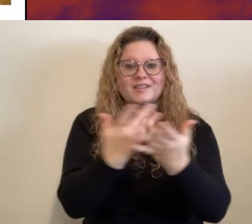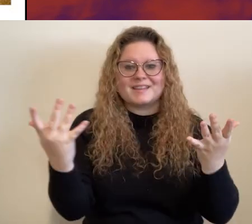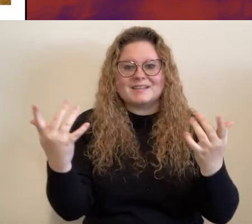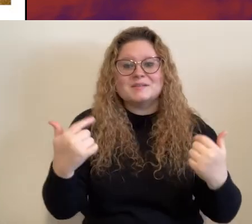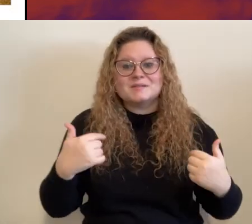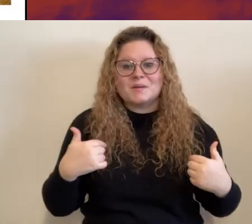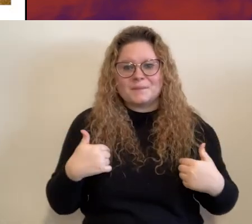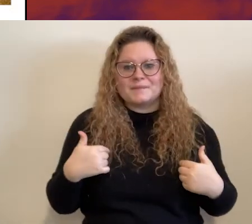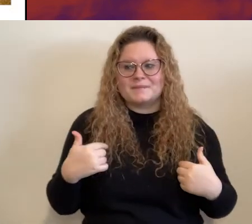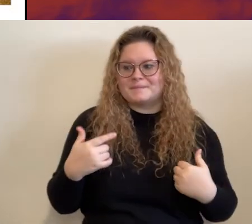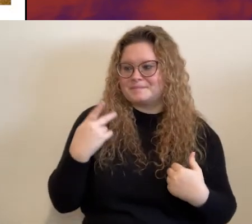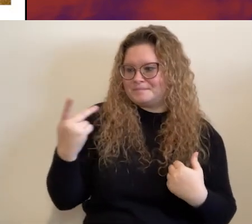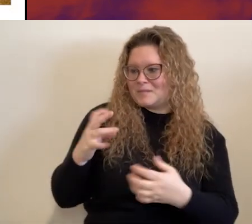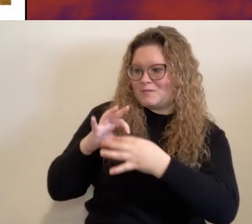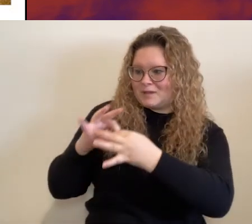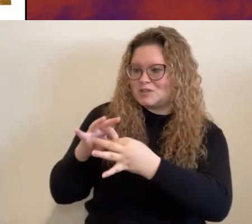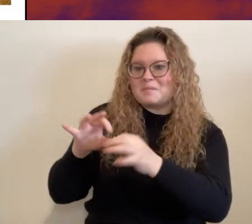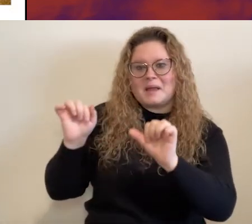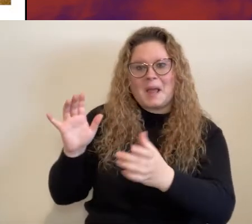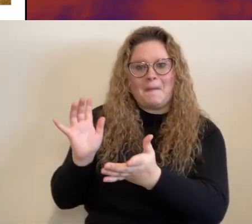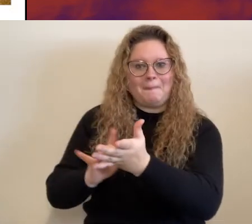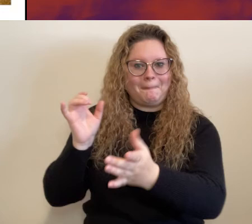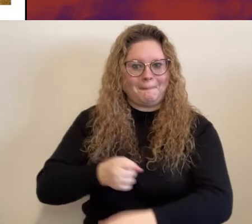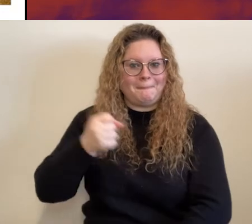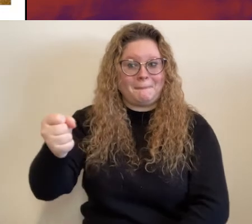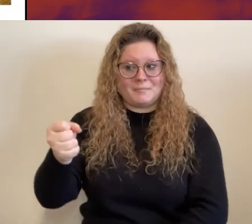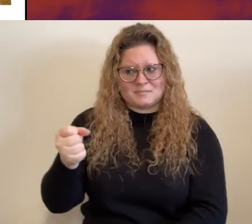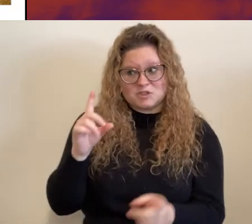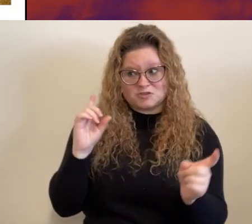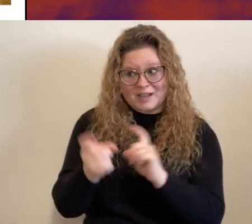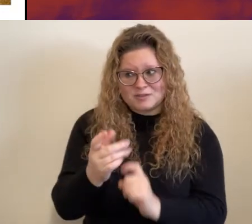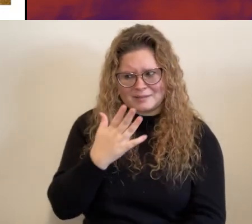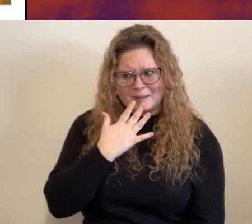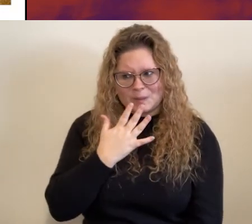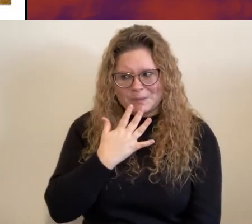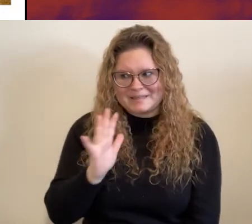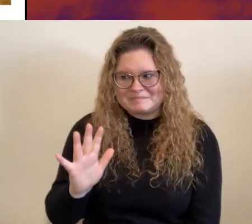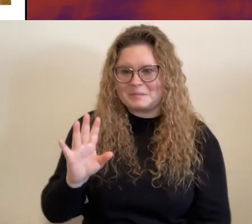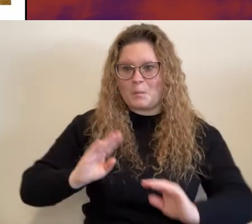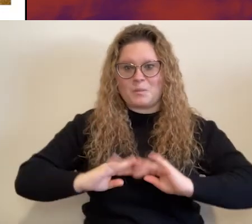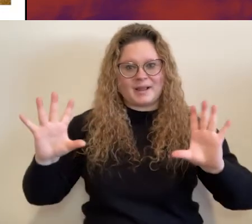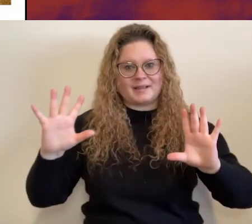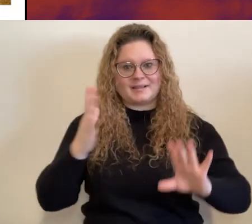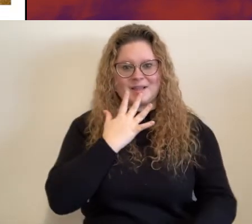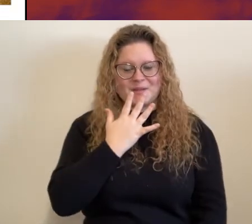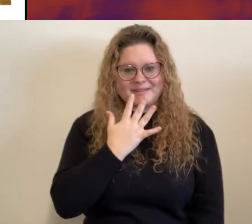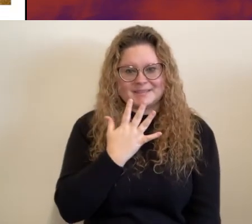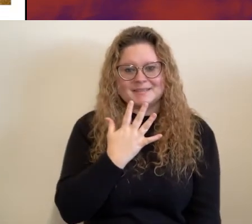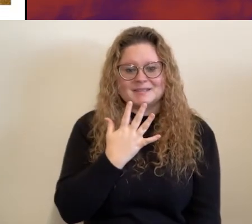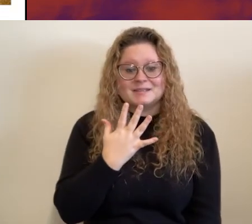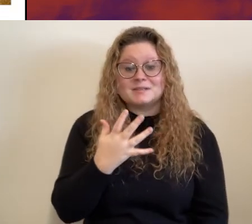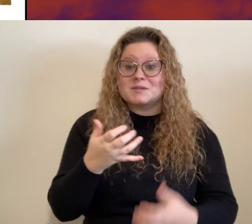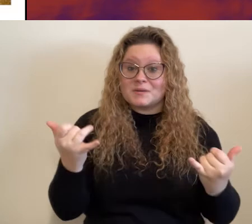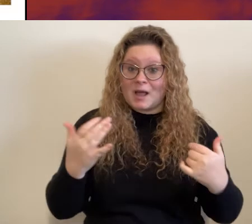my relationship with the Bus Stop Theater, where I get to be let's change the coloring. Let's just do that. So now my branding is now associated with the Bus